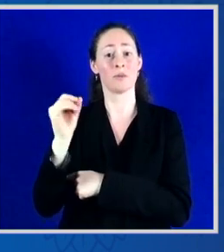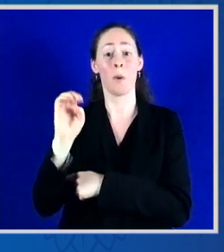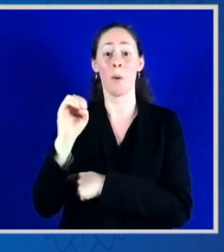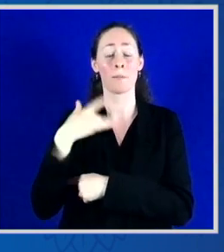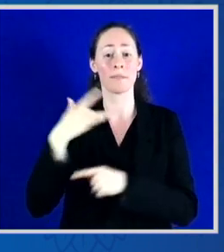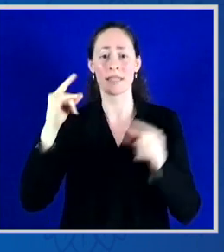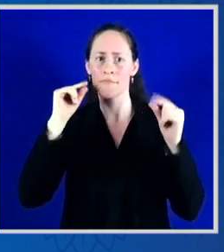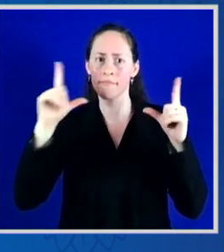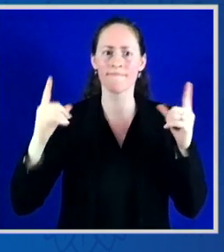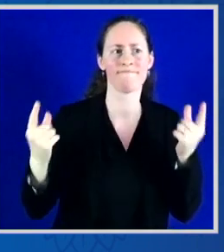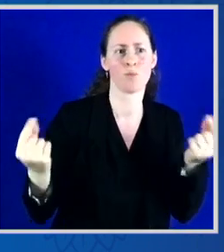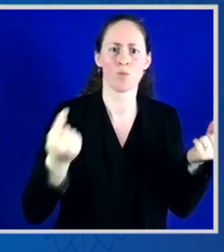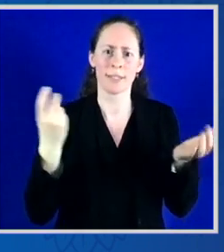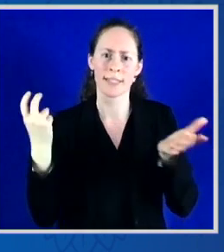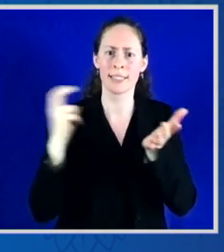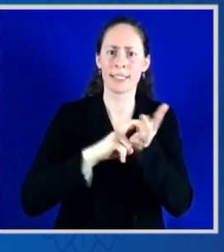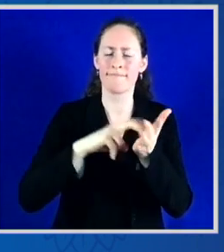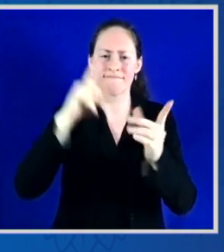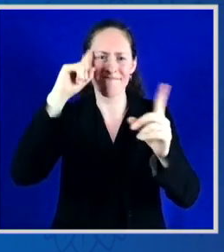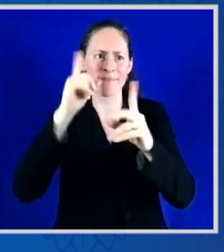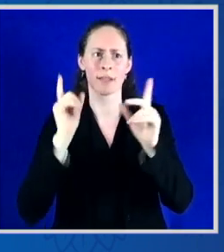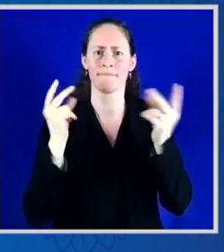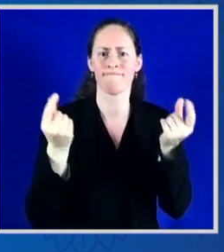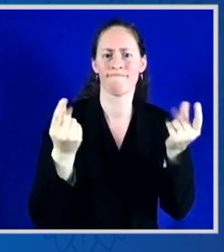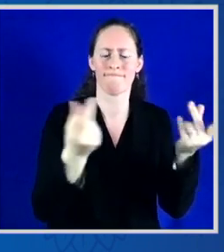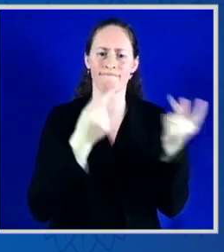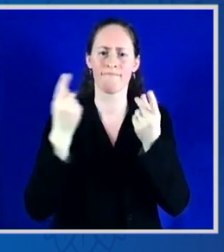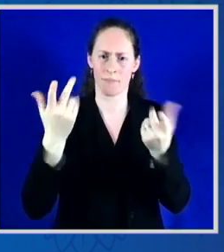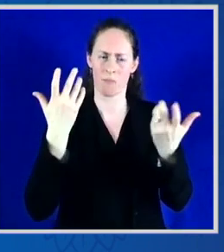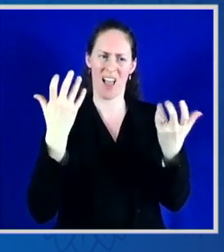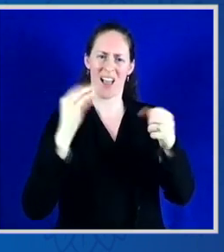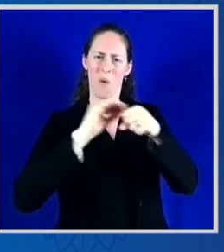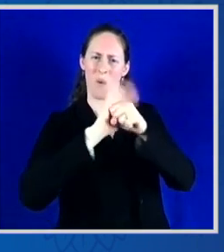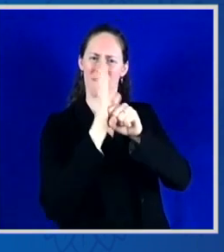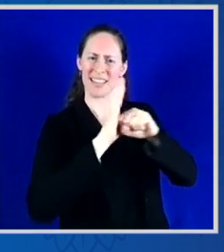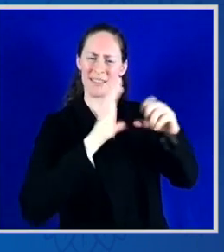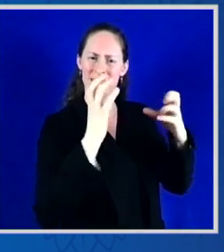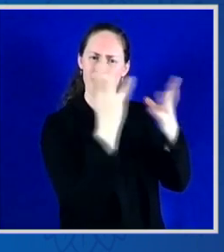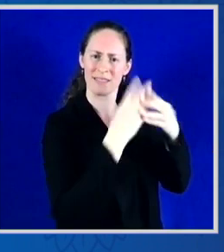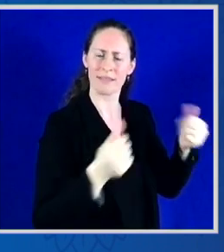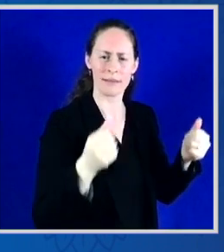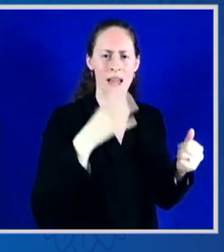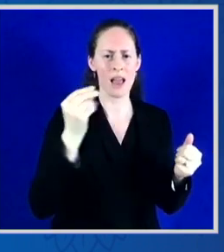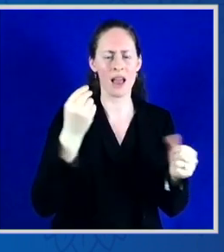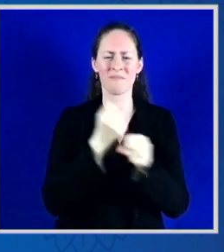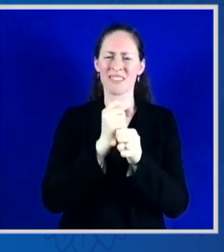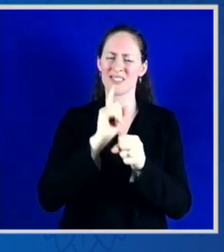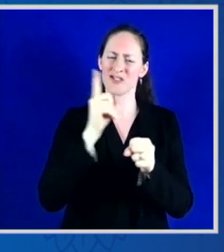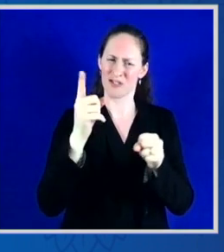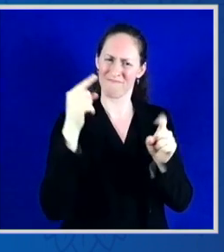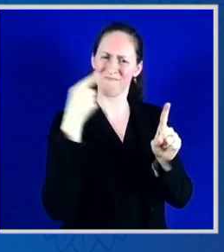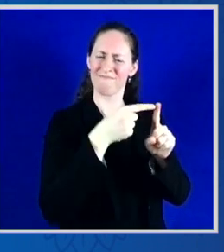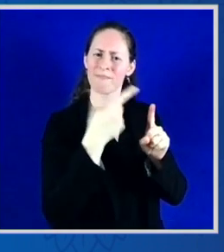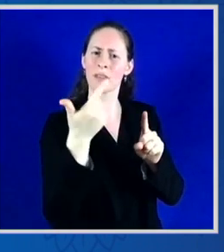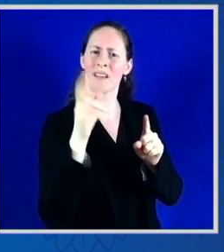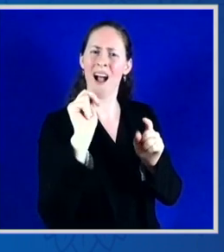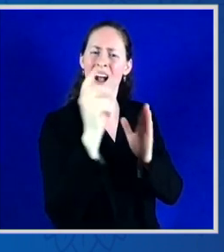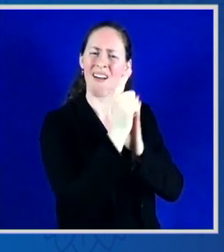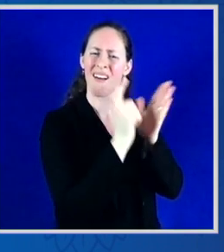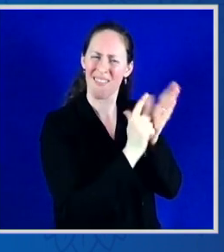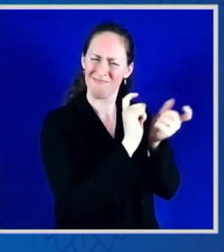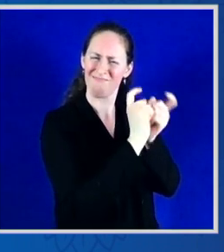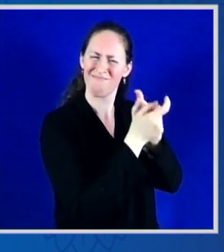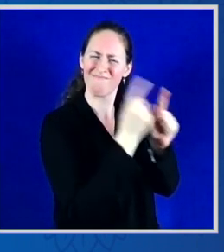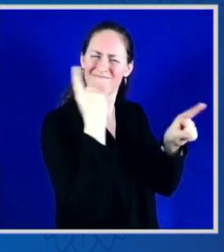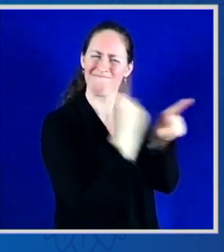control to common sense gun safety reform. From making sure that students have the broadband they need to